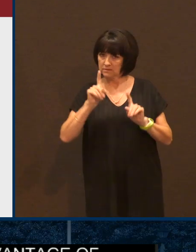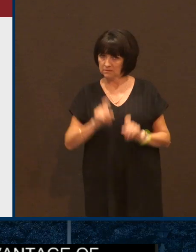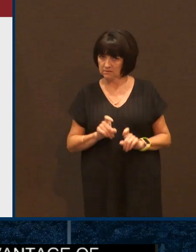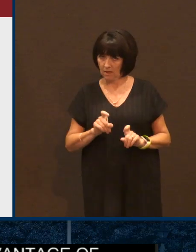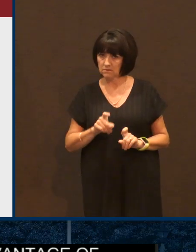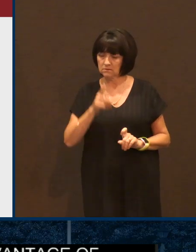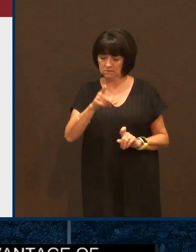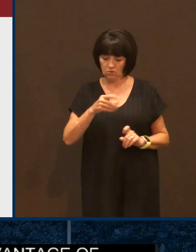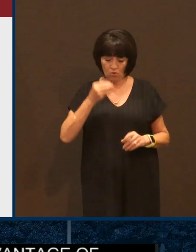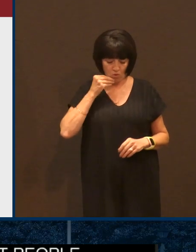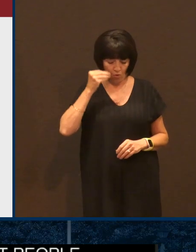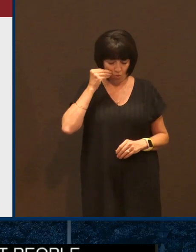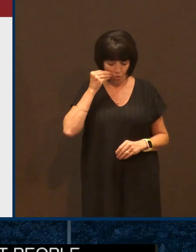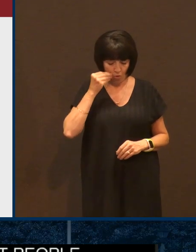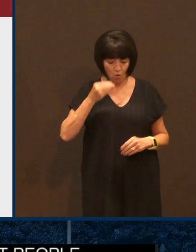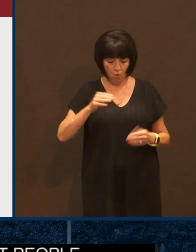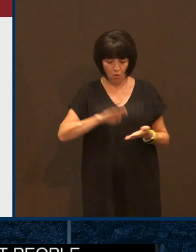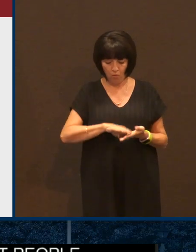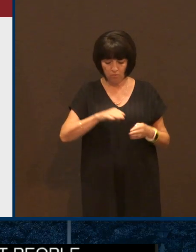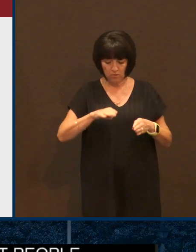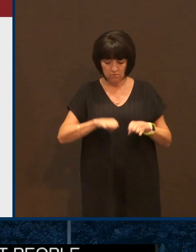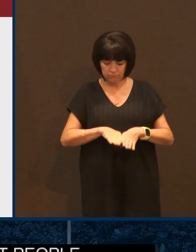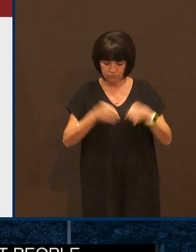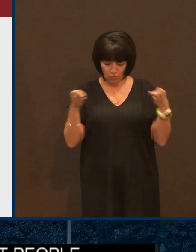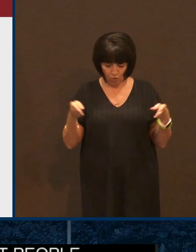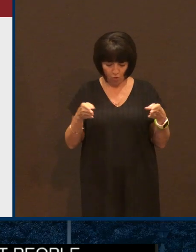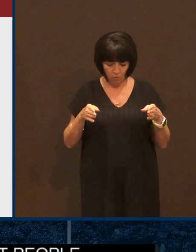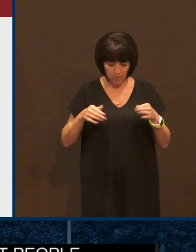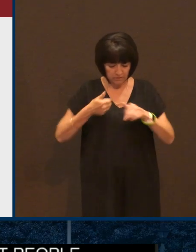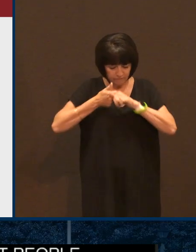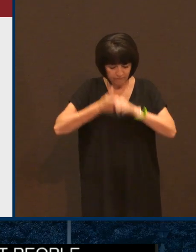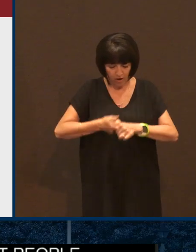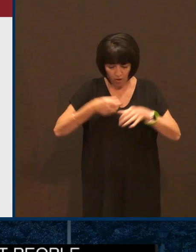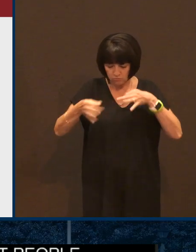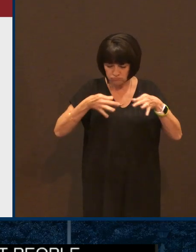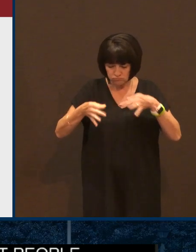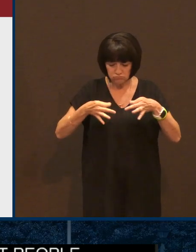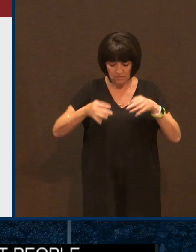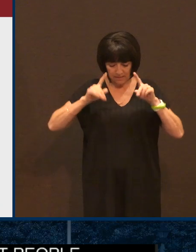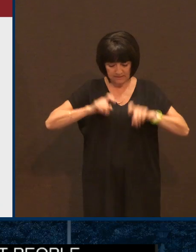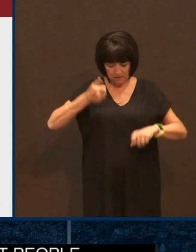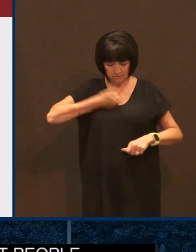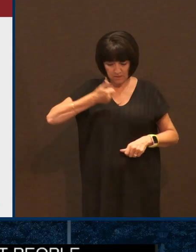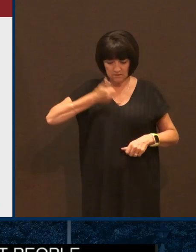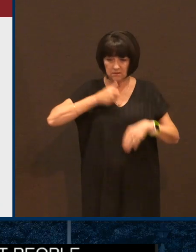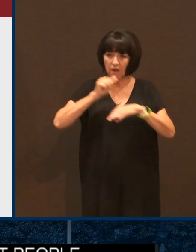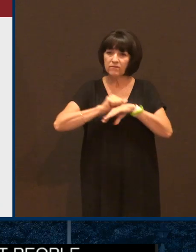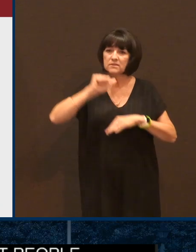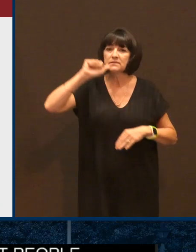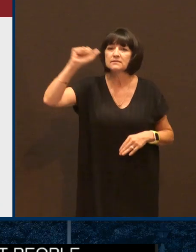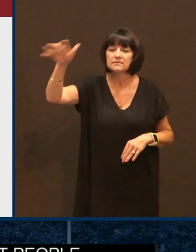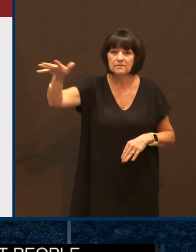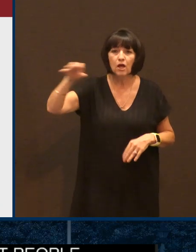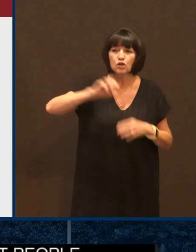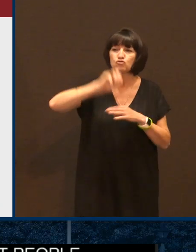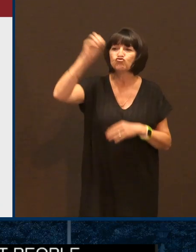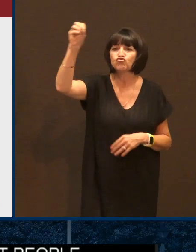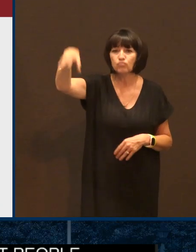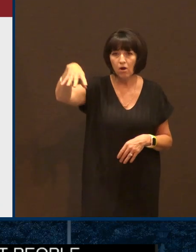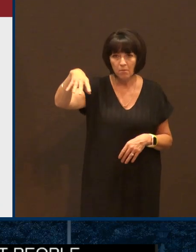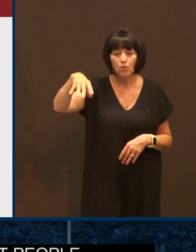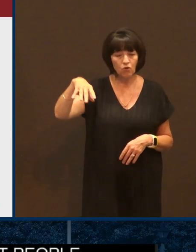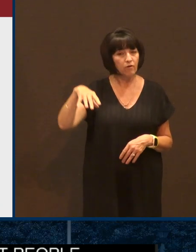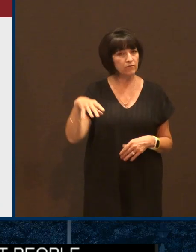guidance. In addition, as I mentioned, we have updated our guidance for employers. We've made it more succinct and I